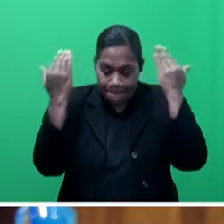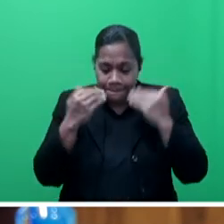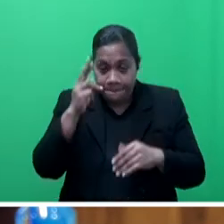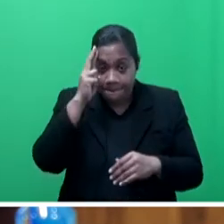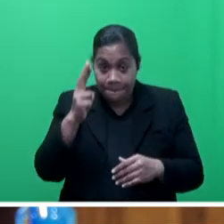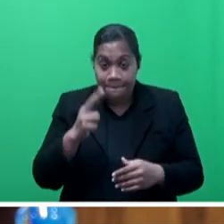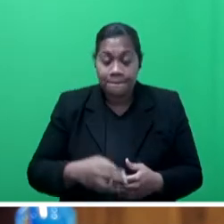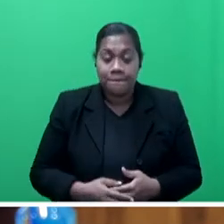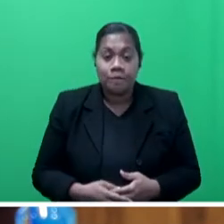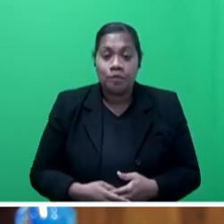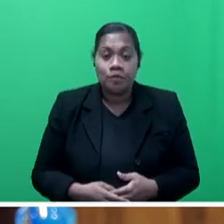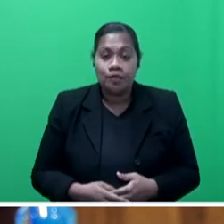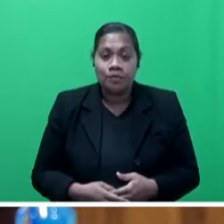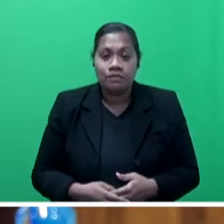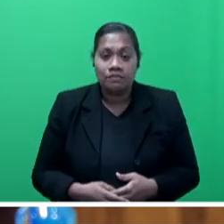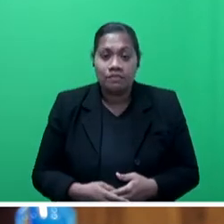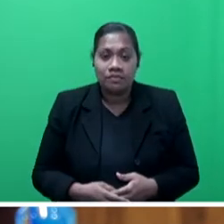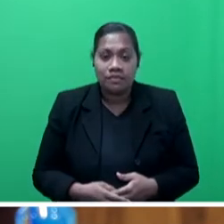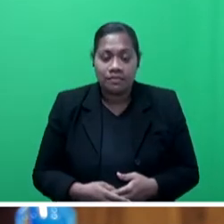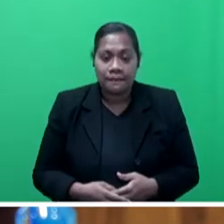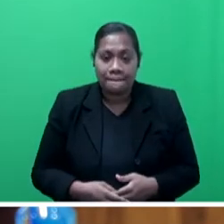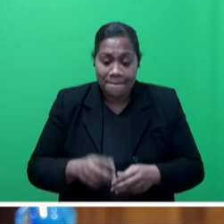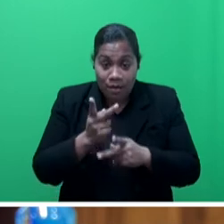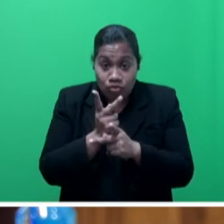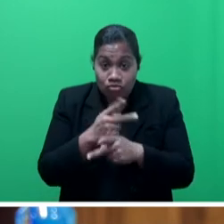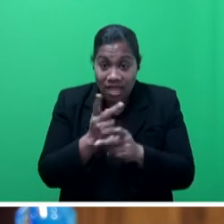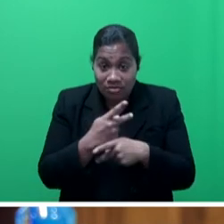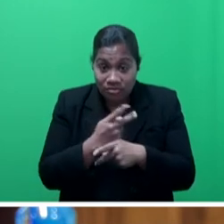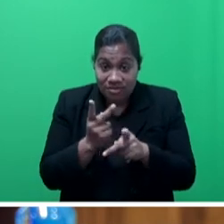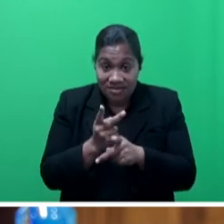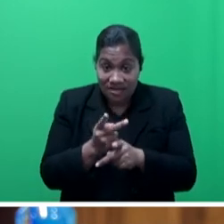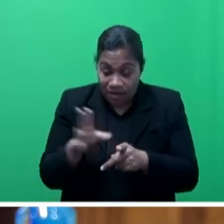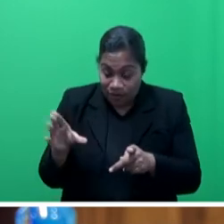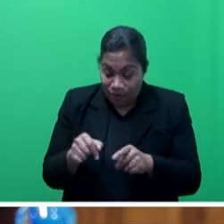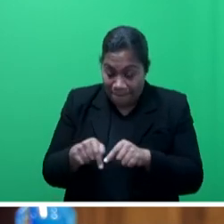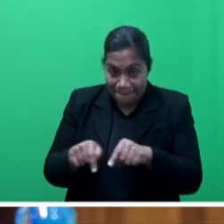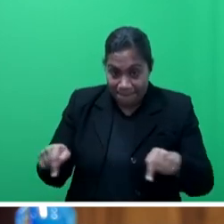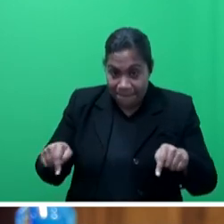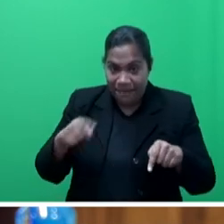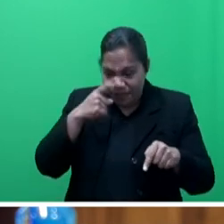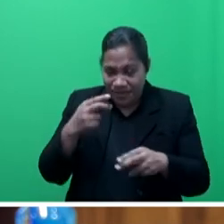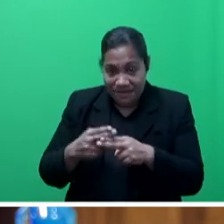I said, pushing production on the ground, ensuring this is accessible, ensuring this is